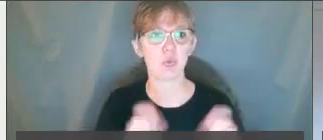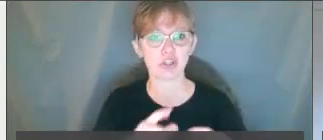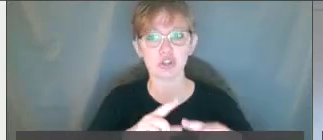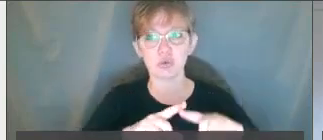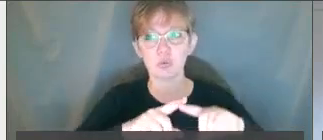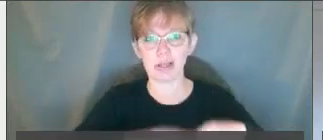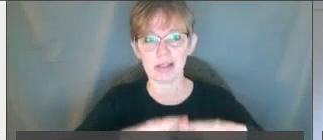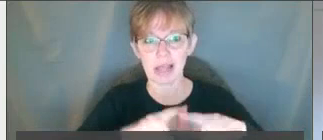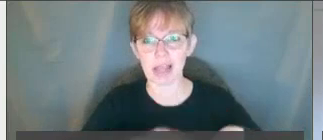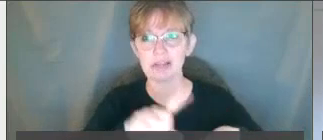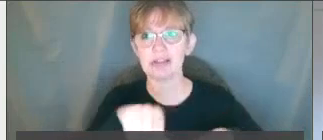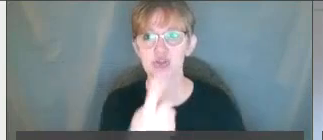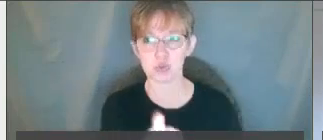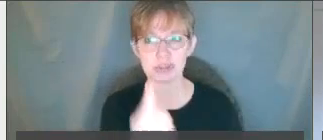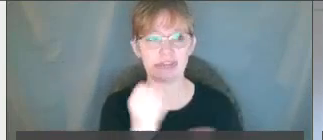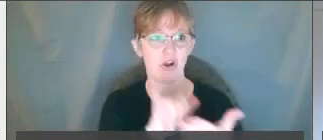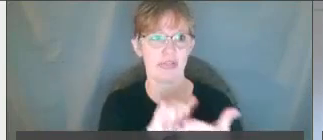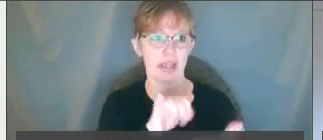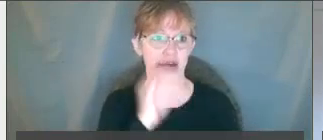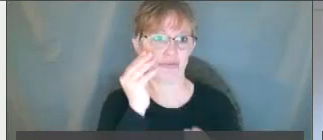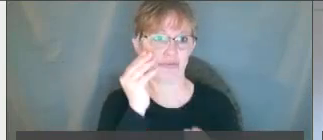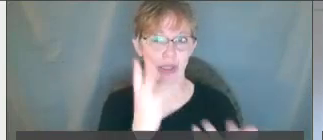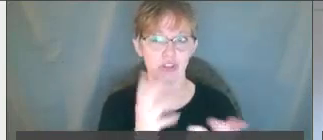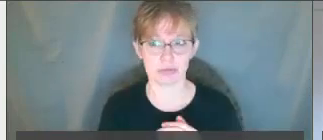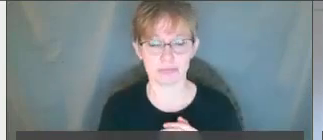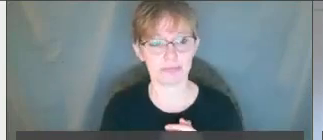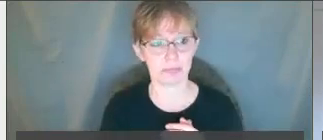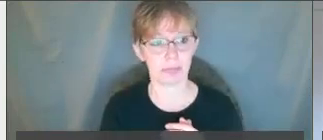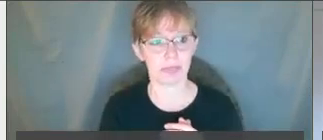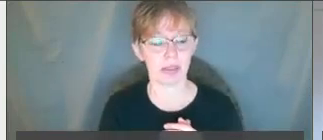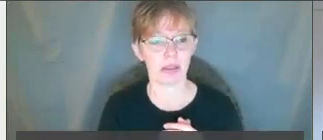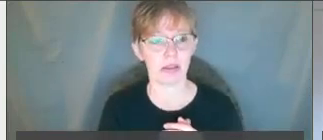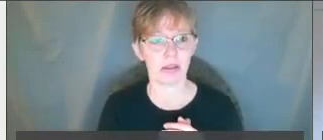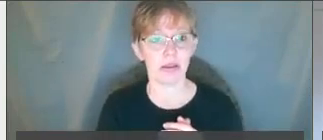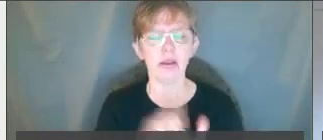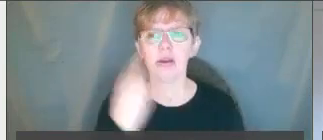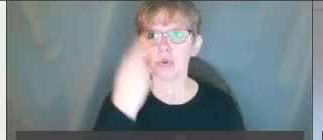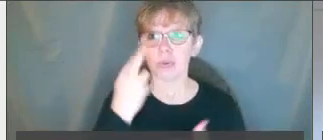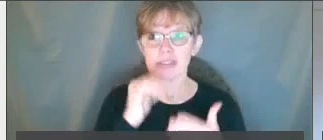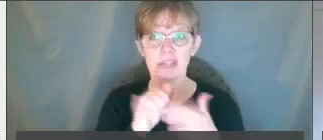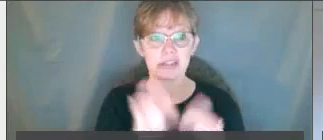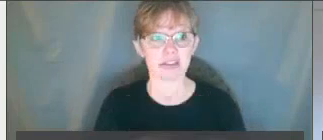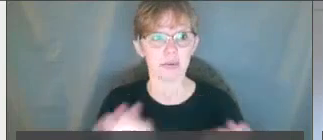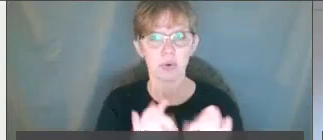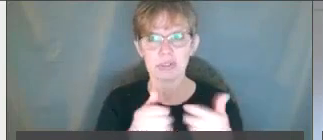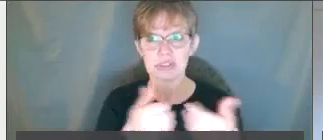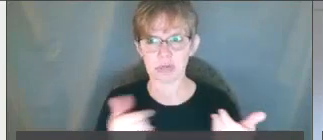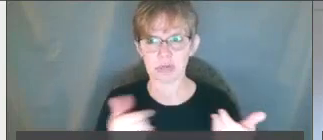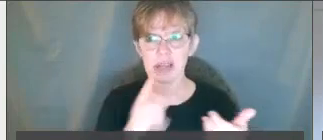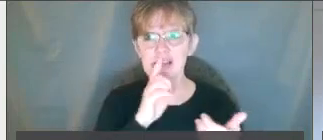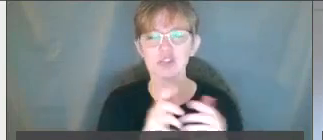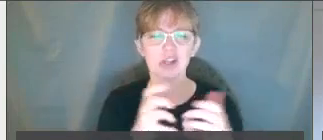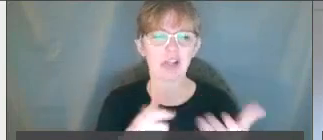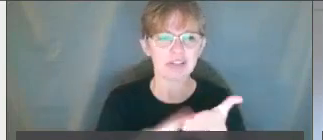or exclusively on that information. And the reason that this is an important distinction here is there's a lot of discussion